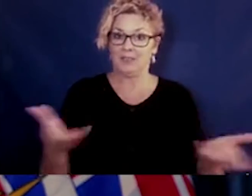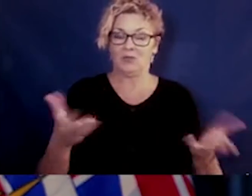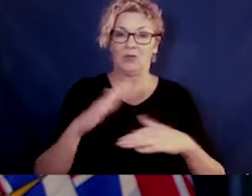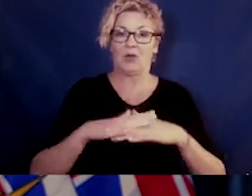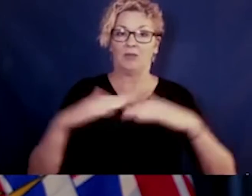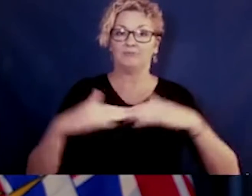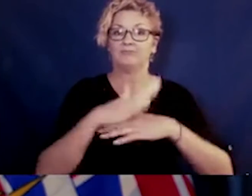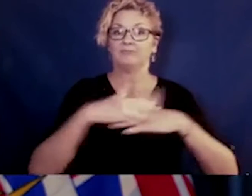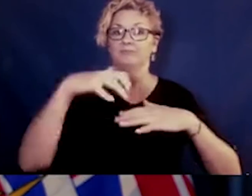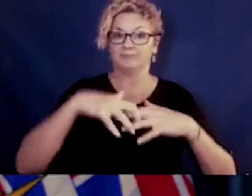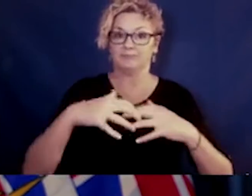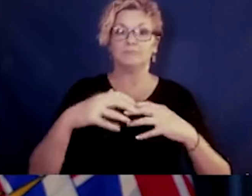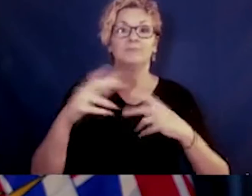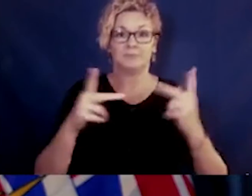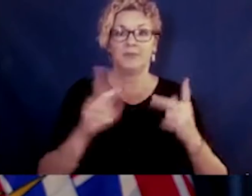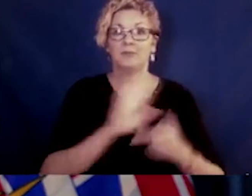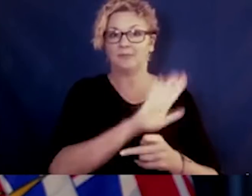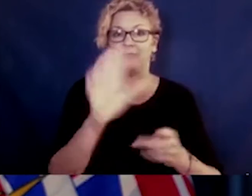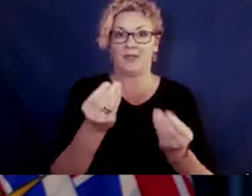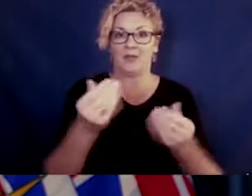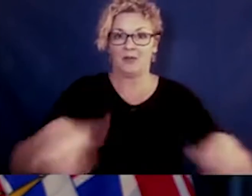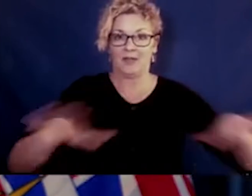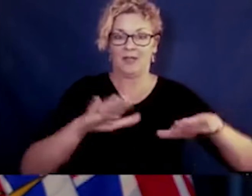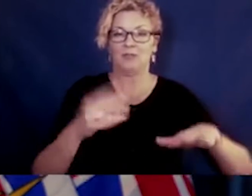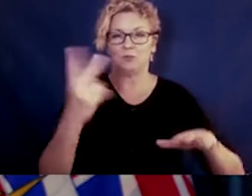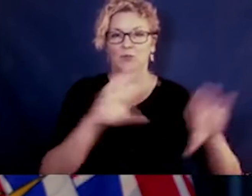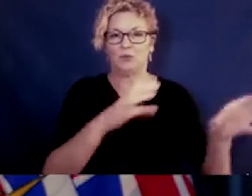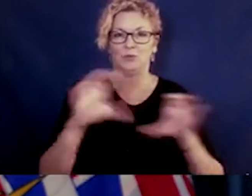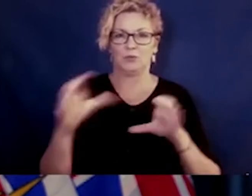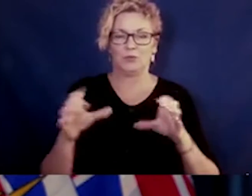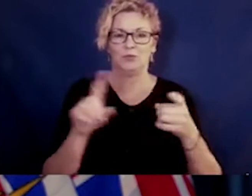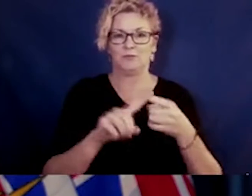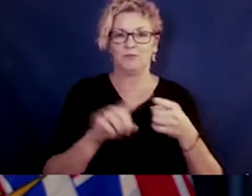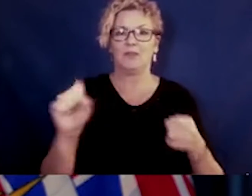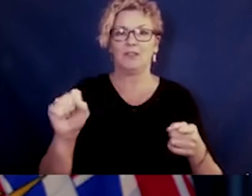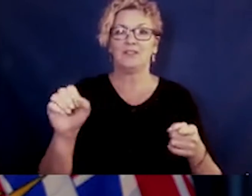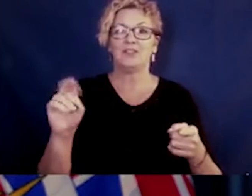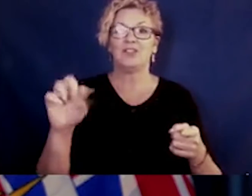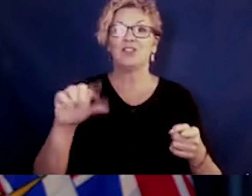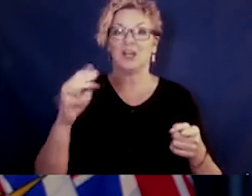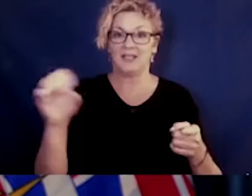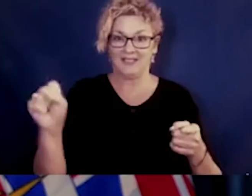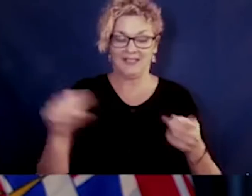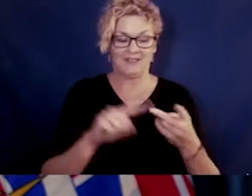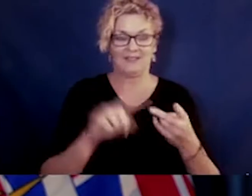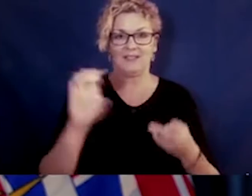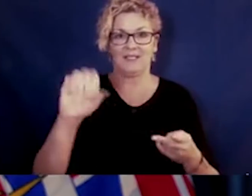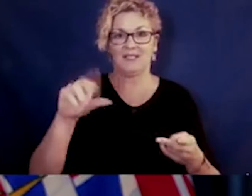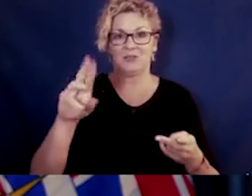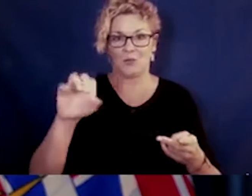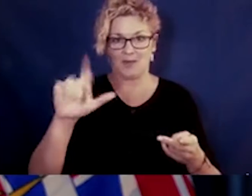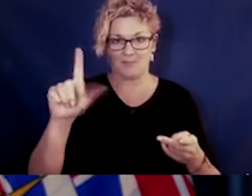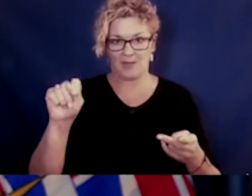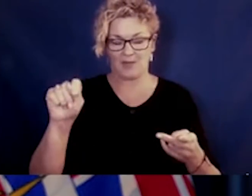today, 101. That is a total of 549 cases over the past 4 days, including